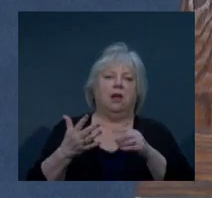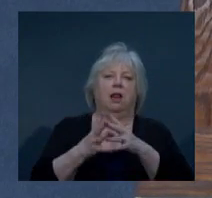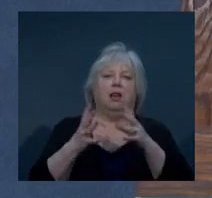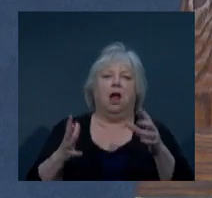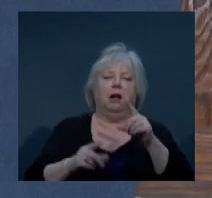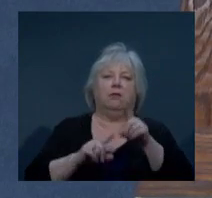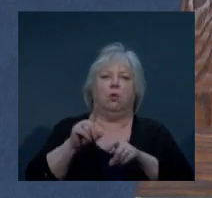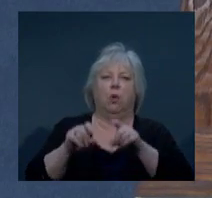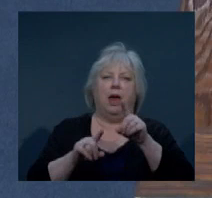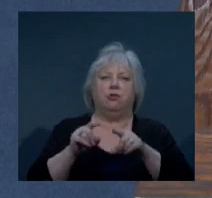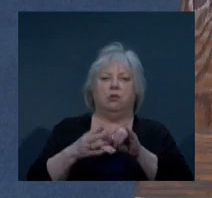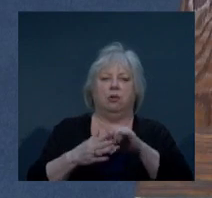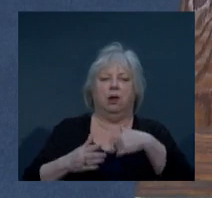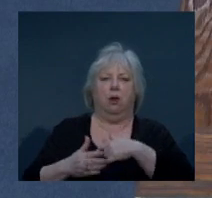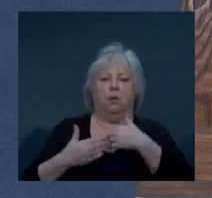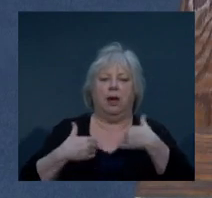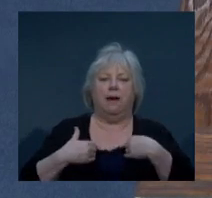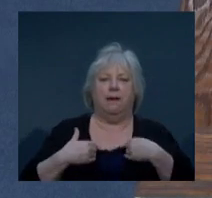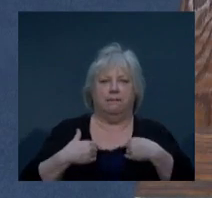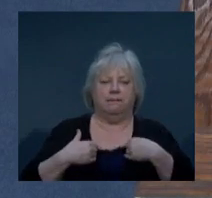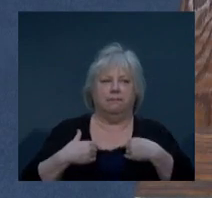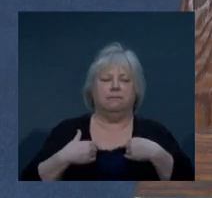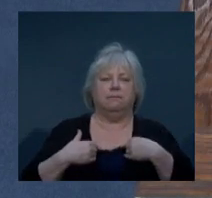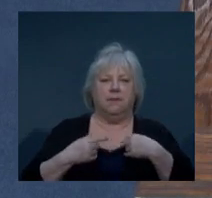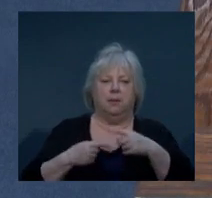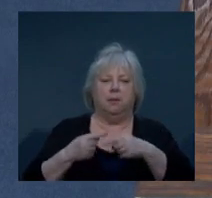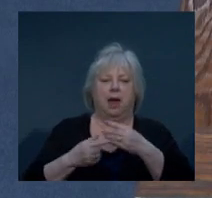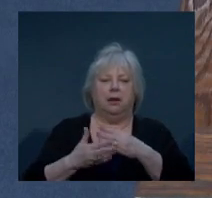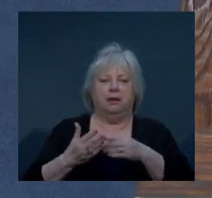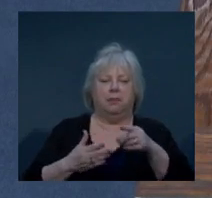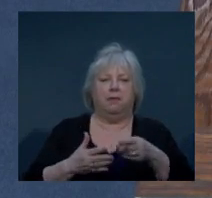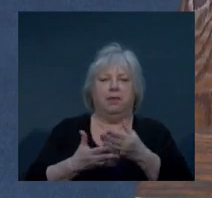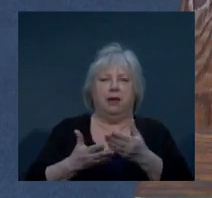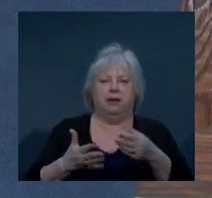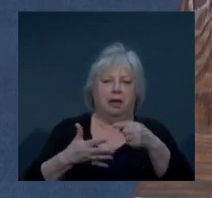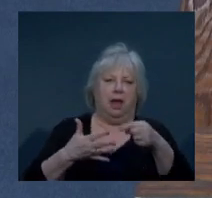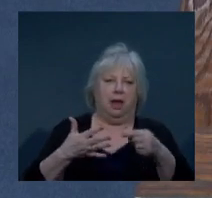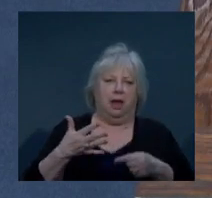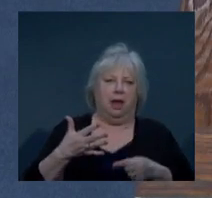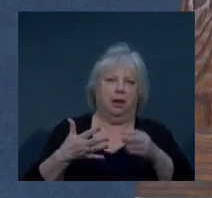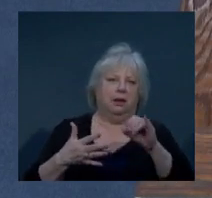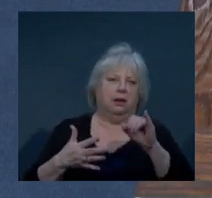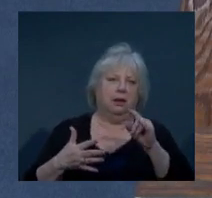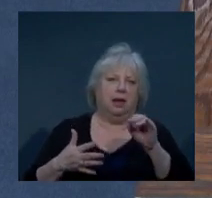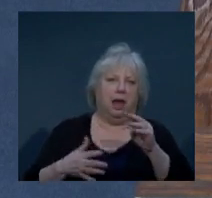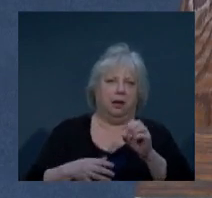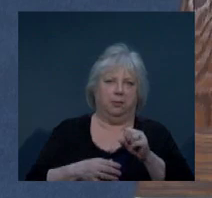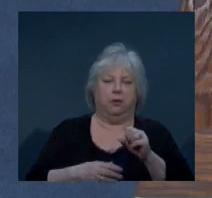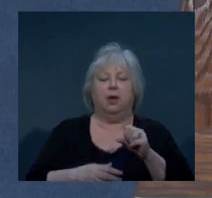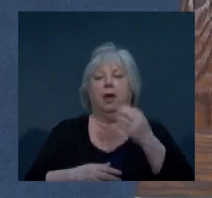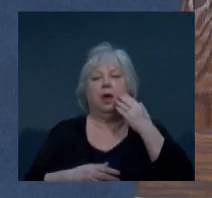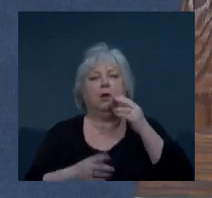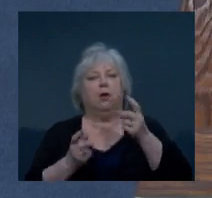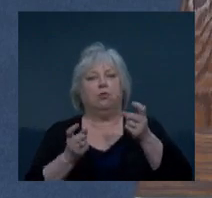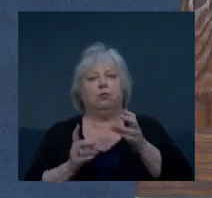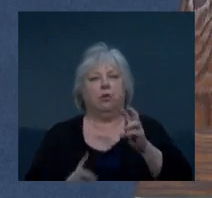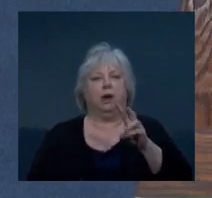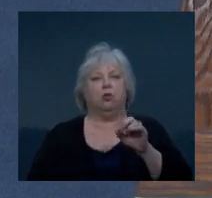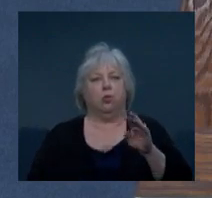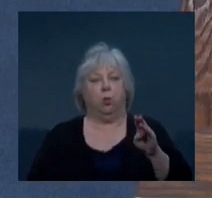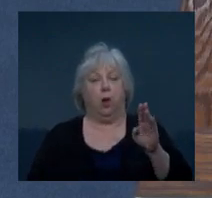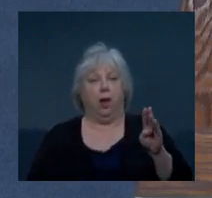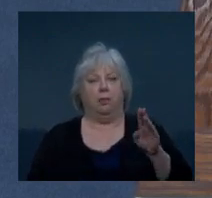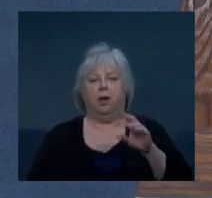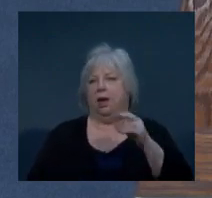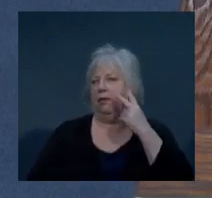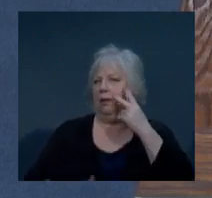of questions that we have about some of these items. I know that Director Webb had, and I've